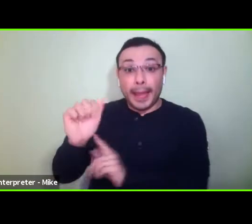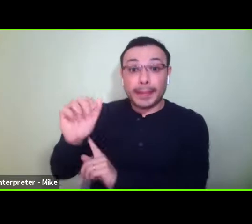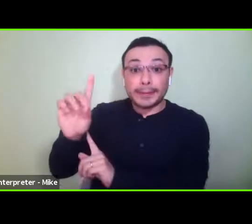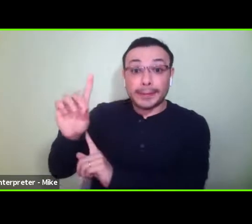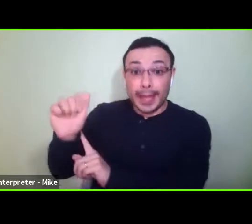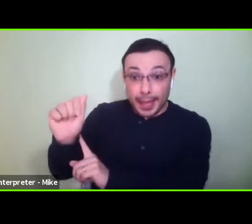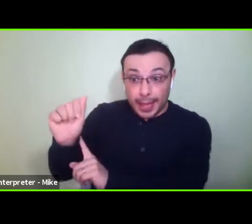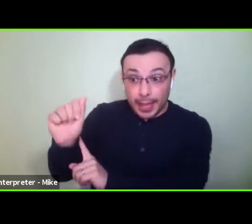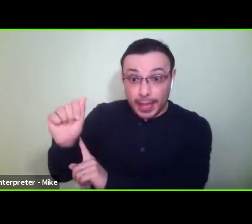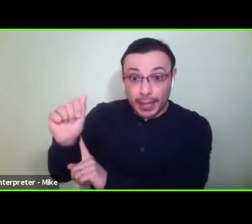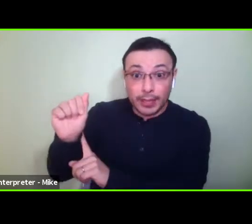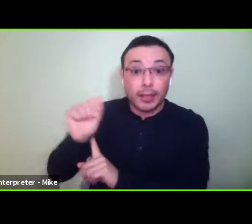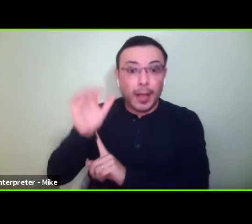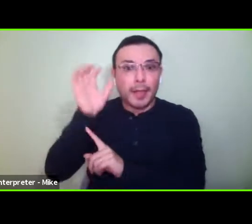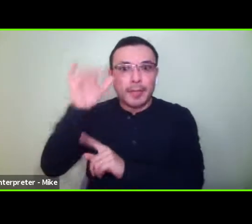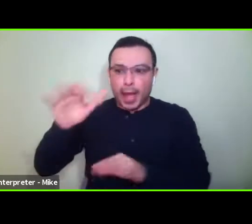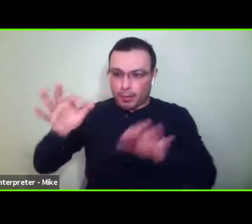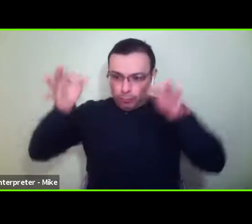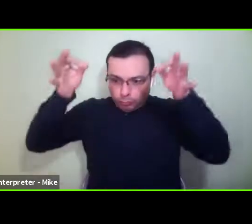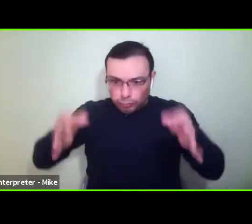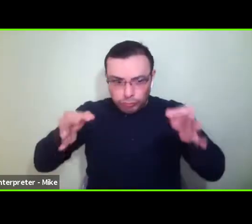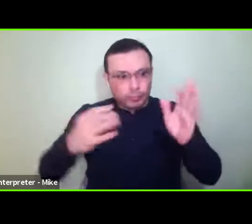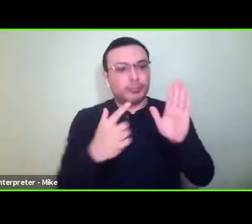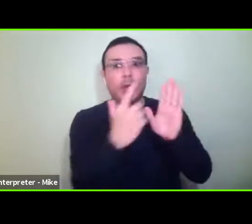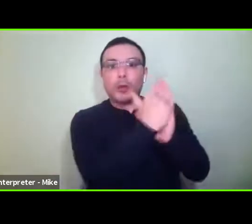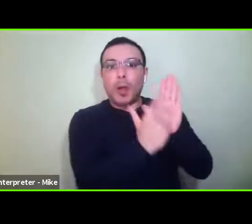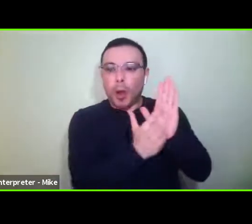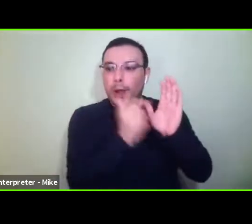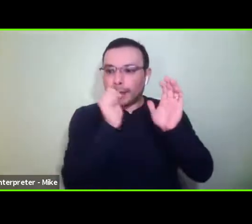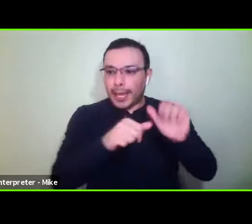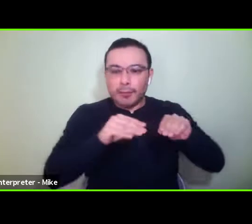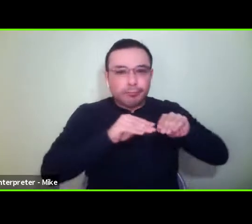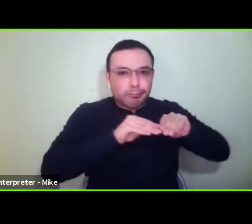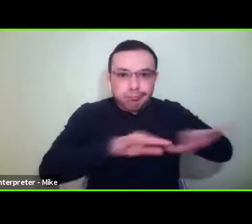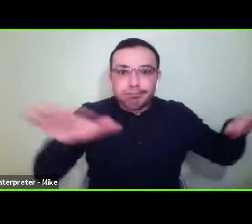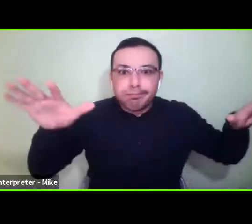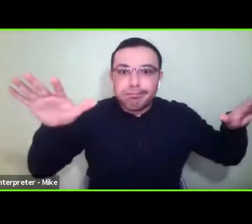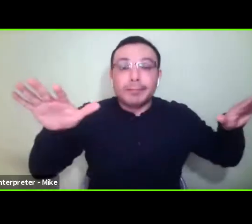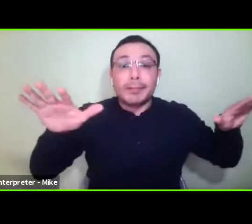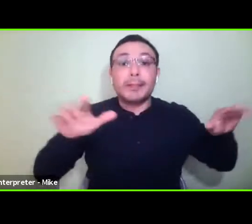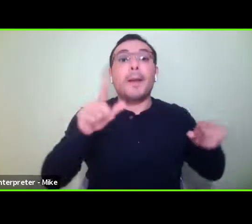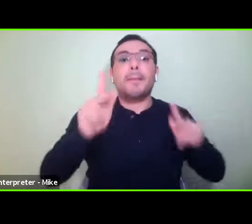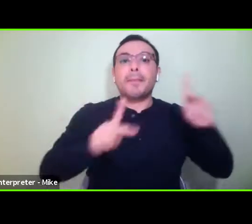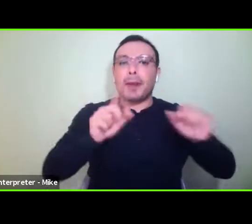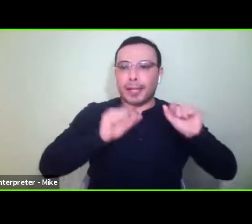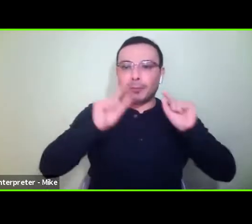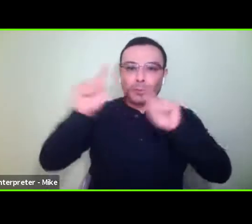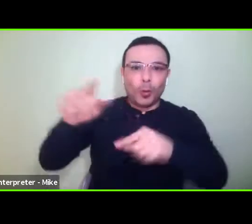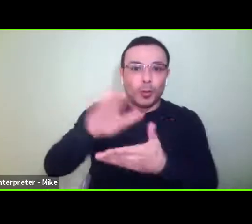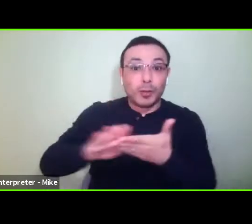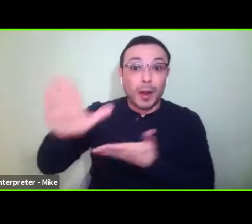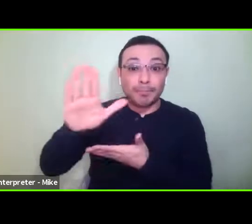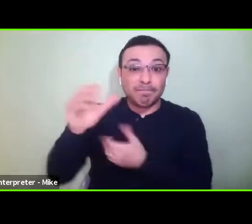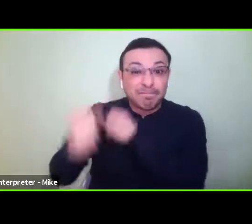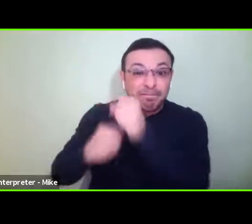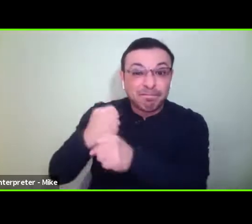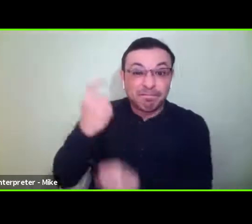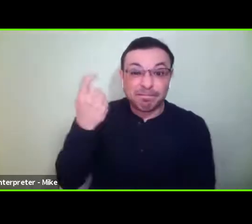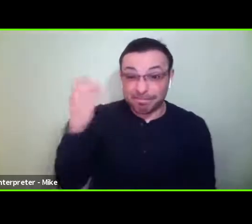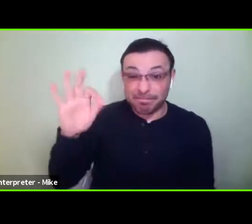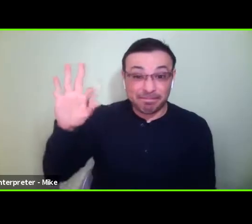everyone could go to college. More quietly though, in the background, deafness had